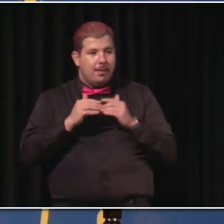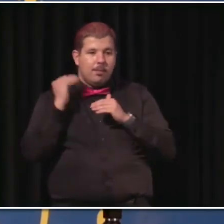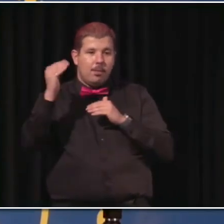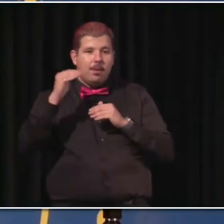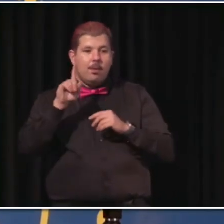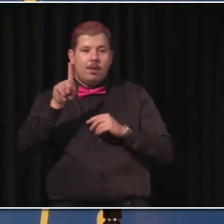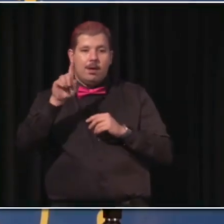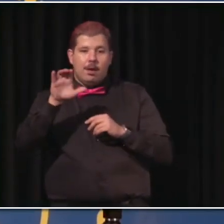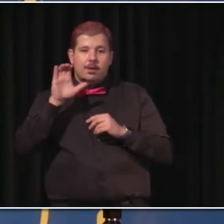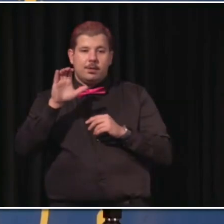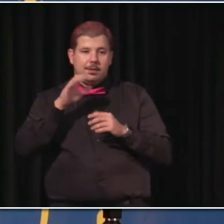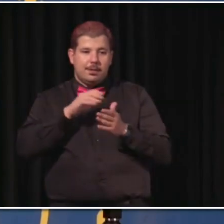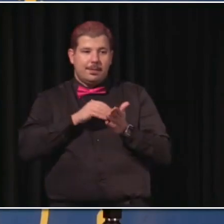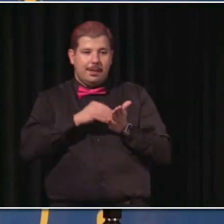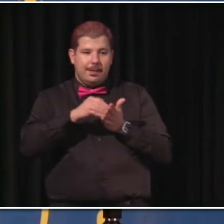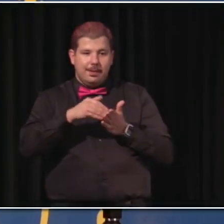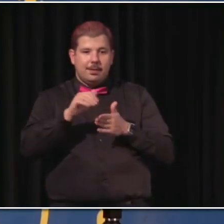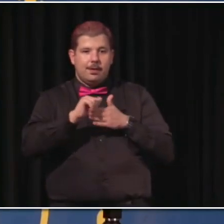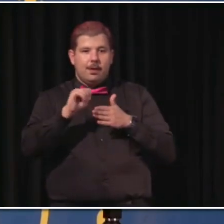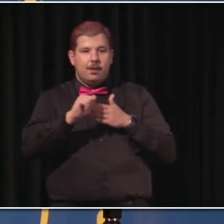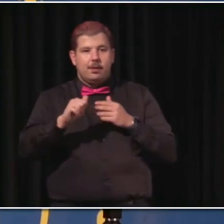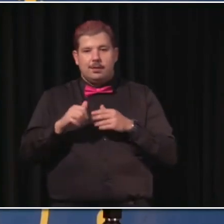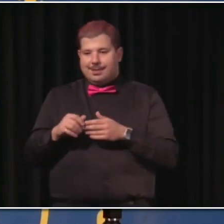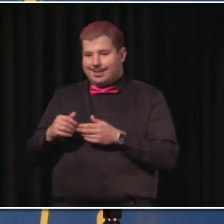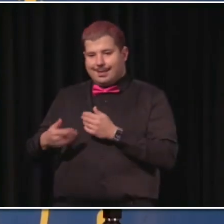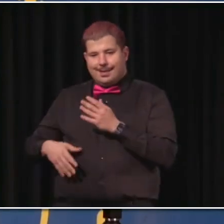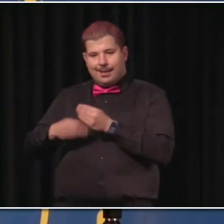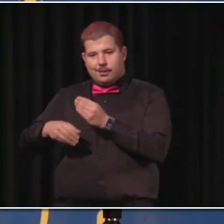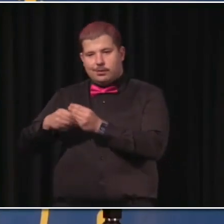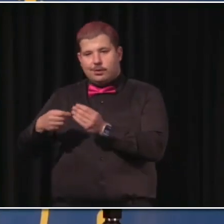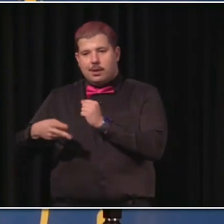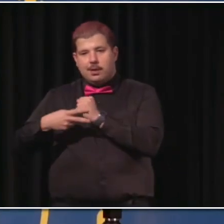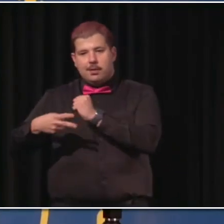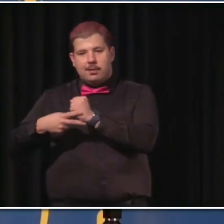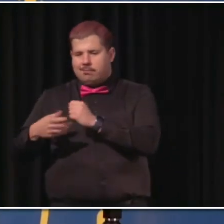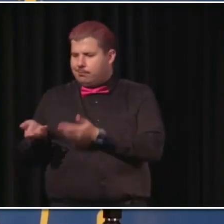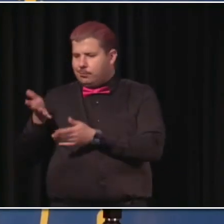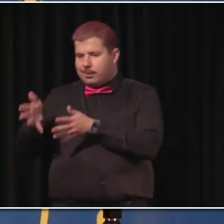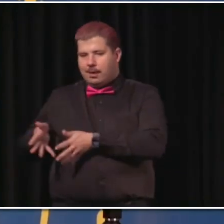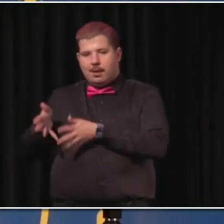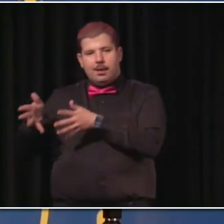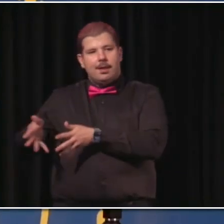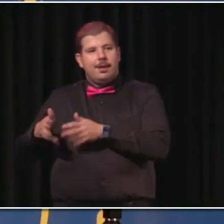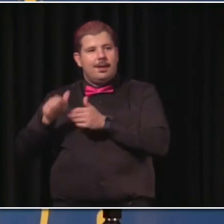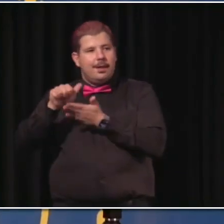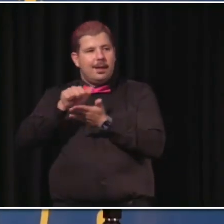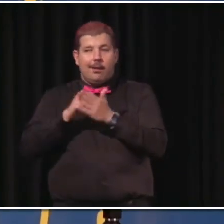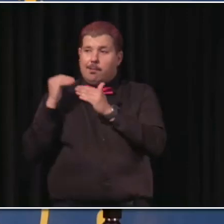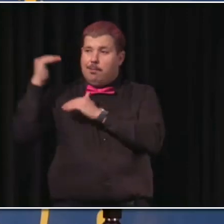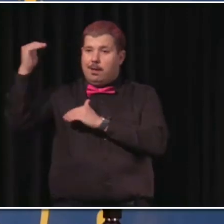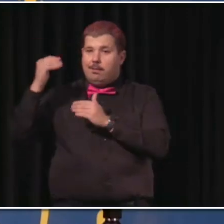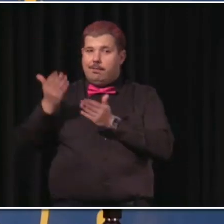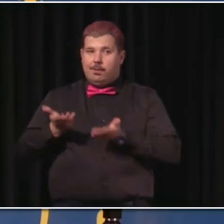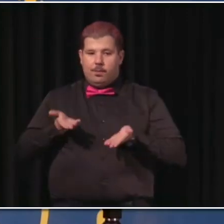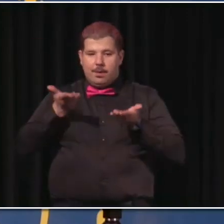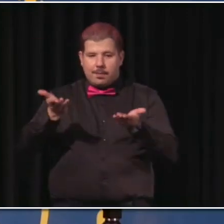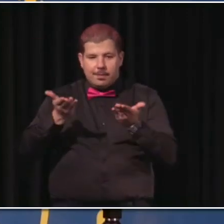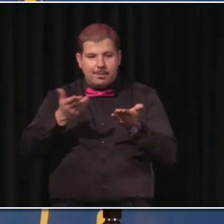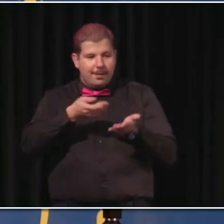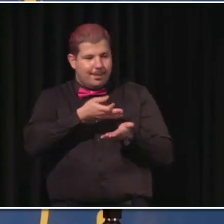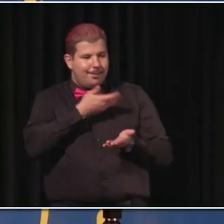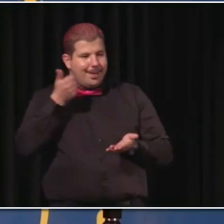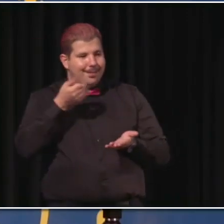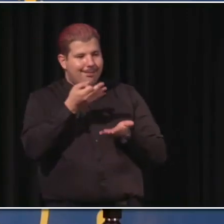million in excess reserves, just sitting in account, above what's recommended by best